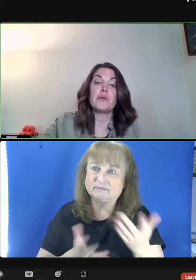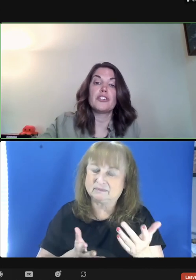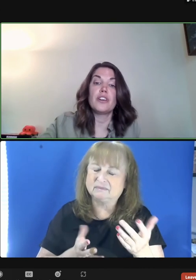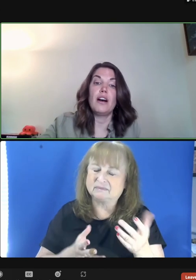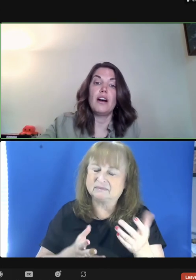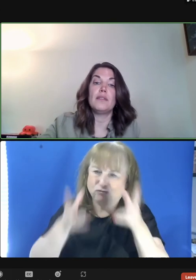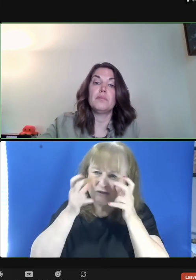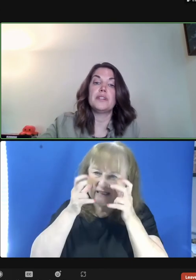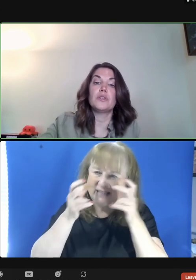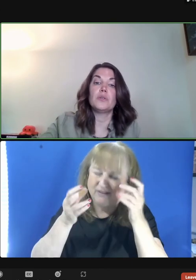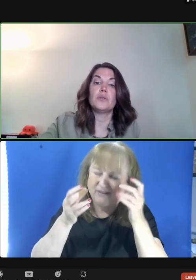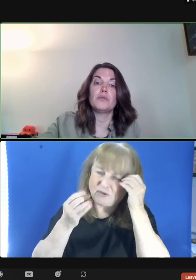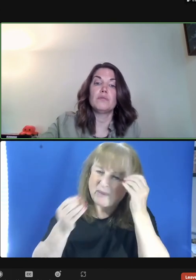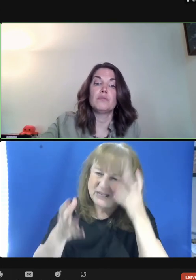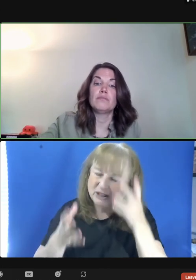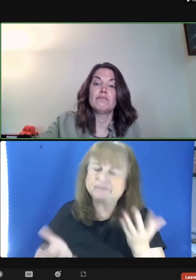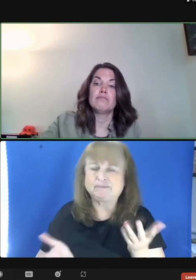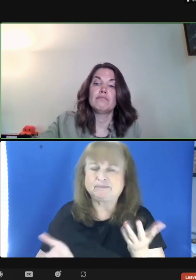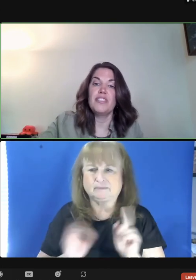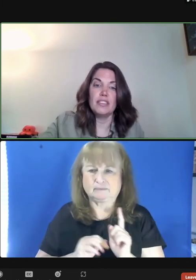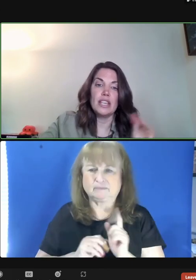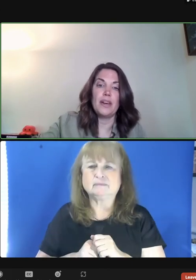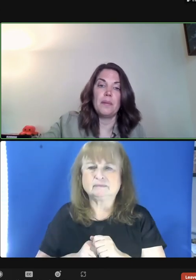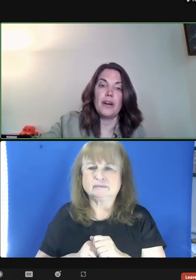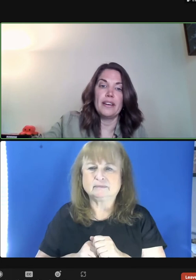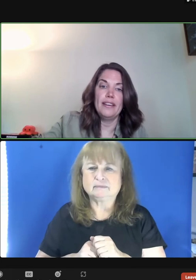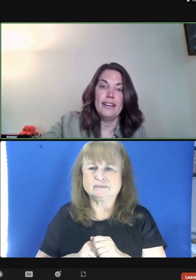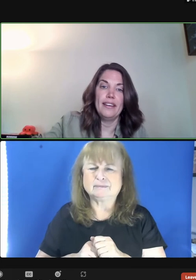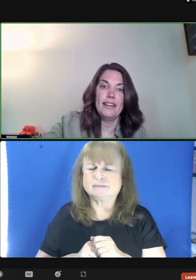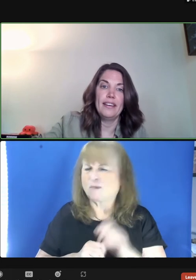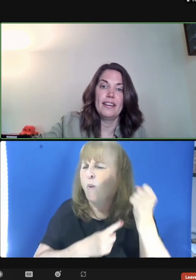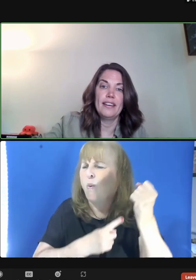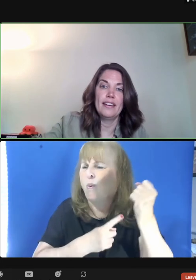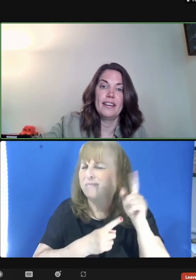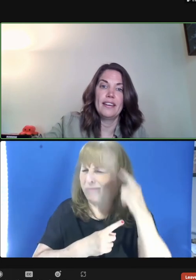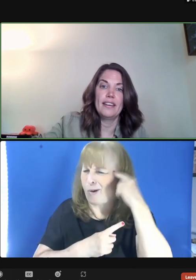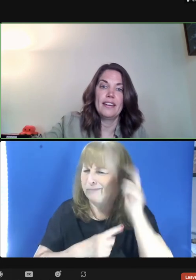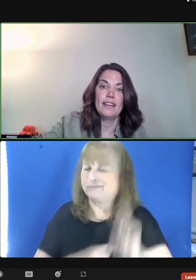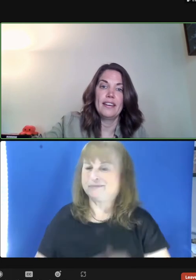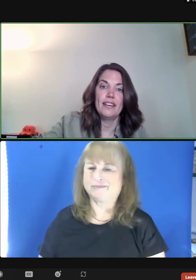for receptive language. But so we'll keep that in mind.